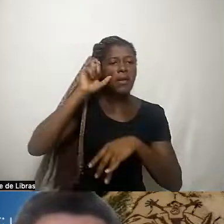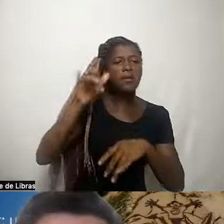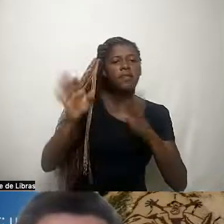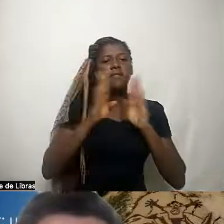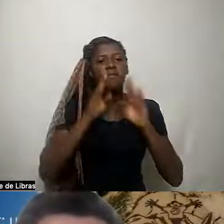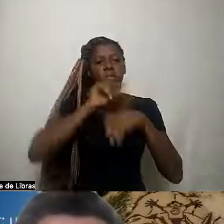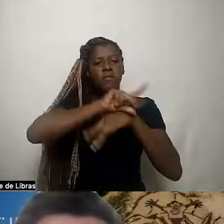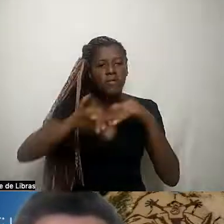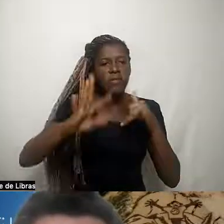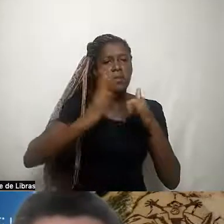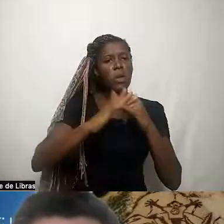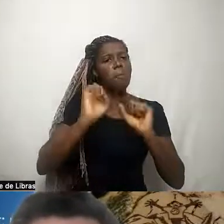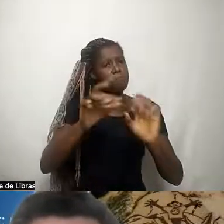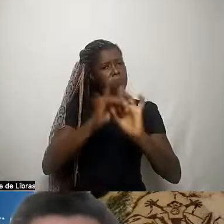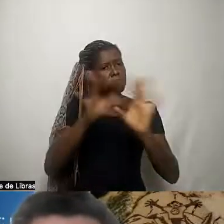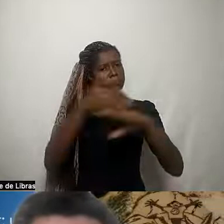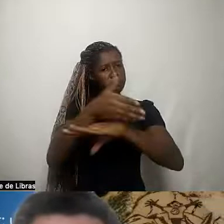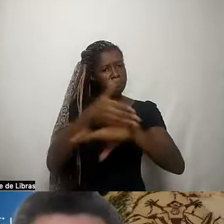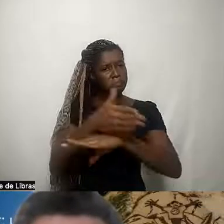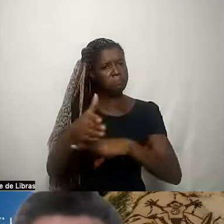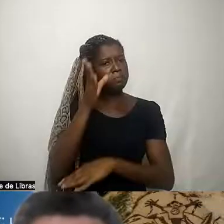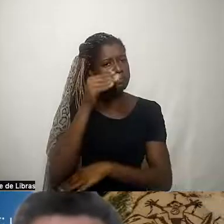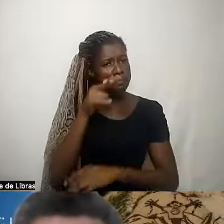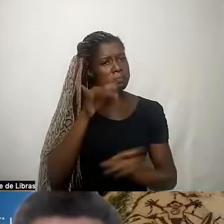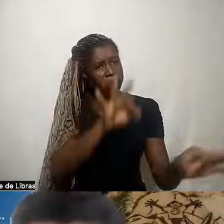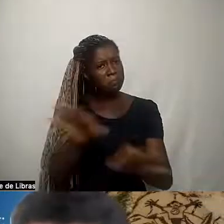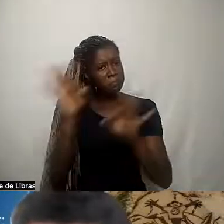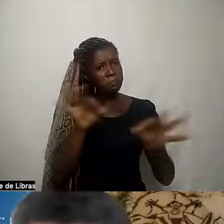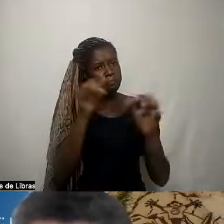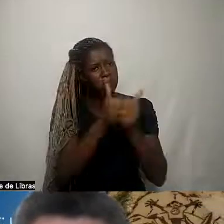One very important aspect regarding knowledge